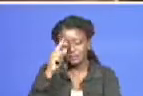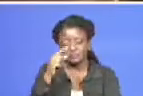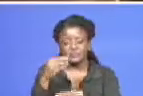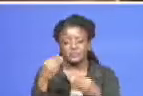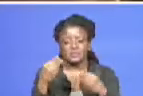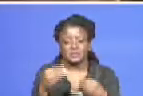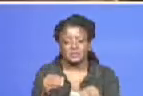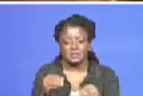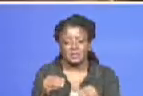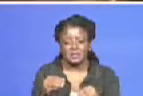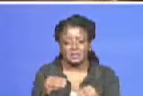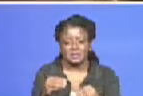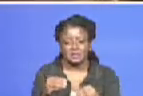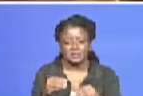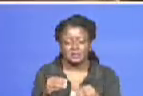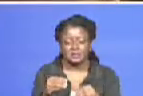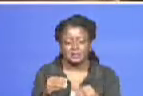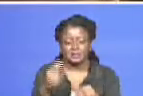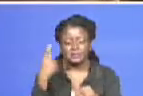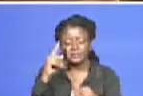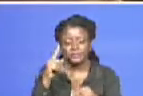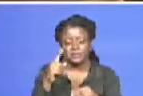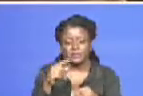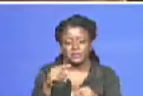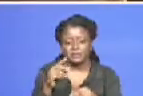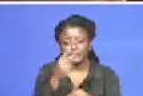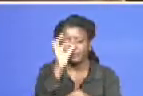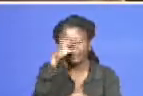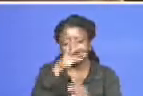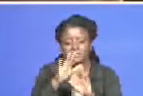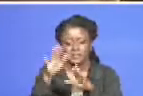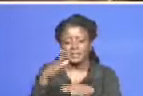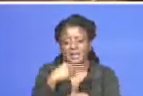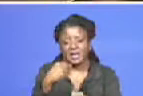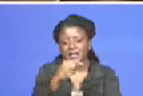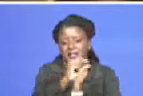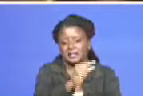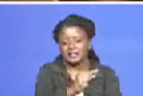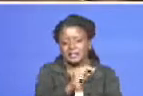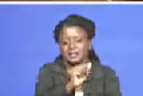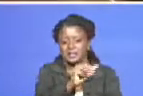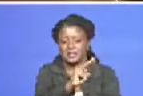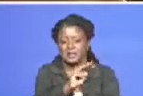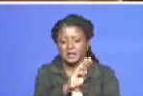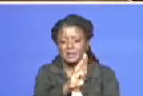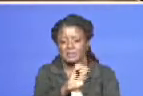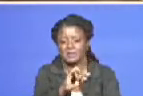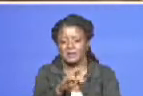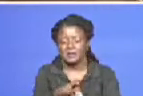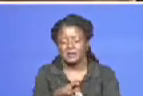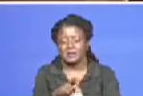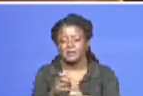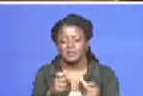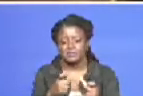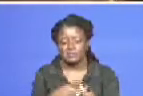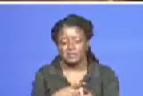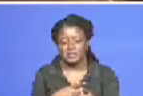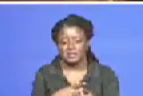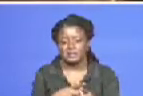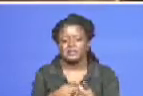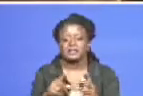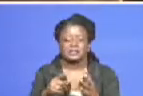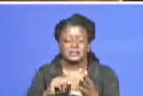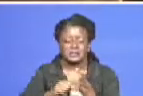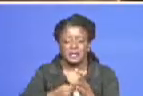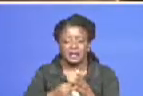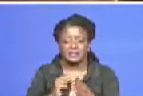Fox Hill and Gambier. And that race will start Sunday night